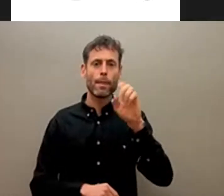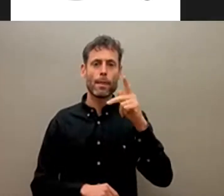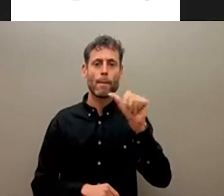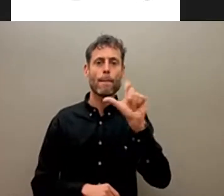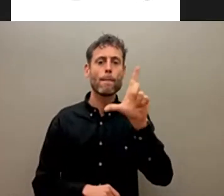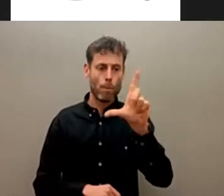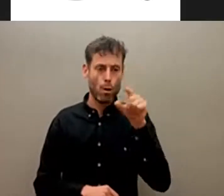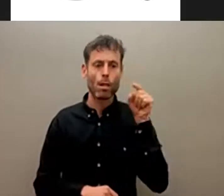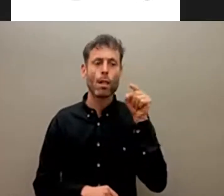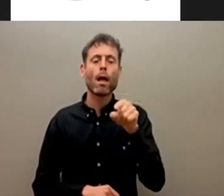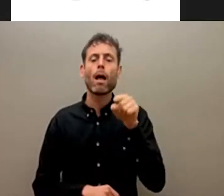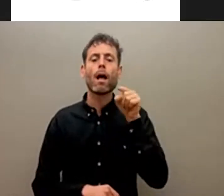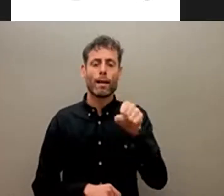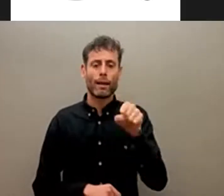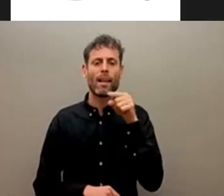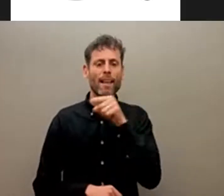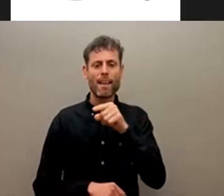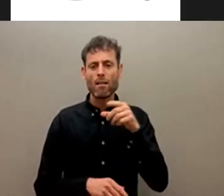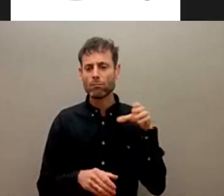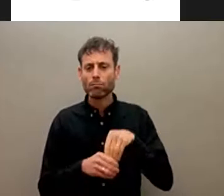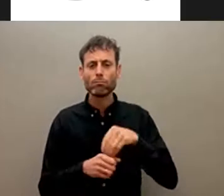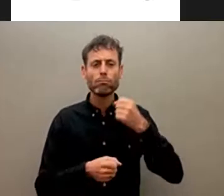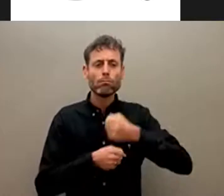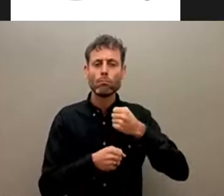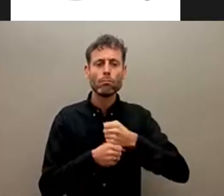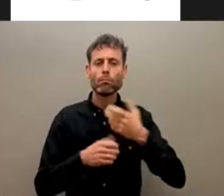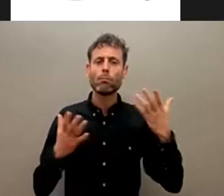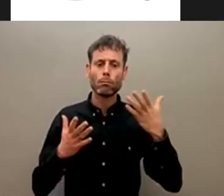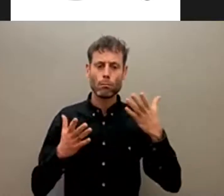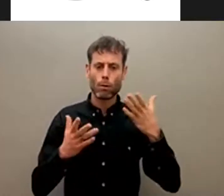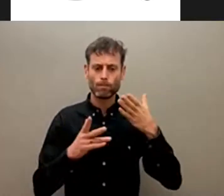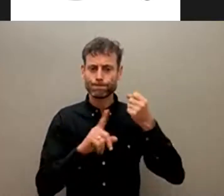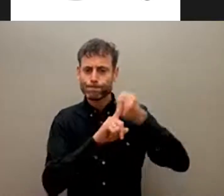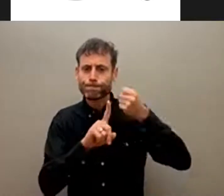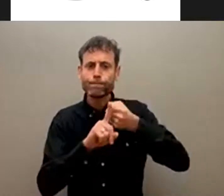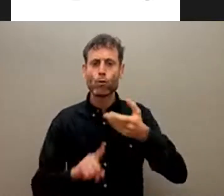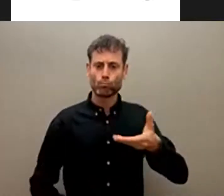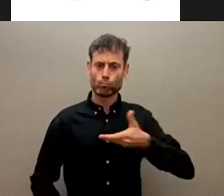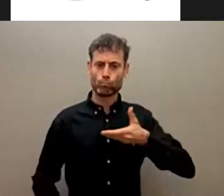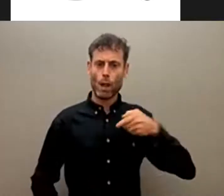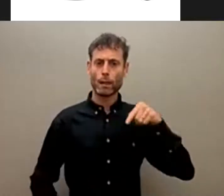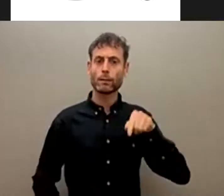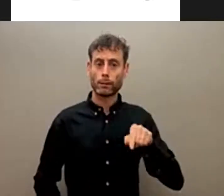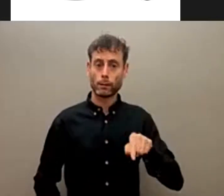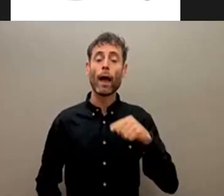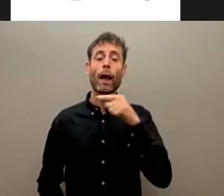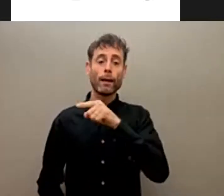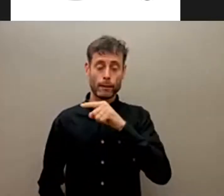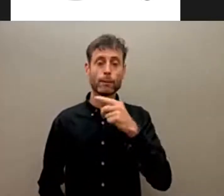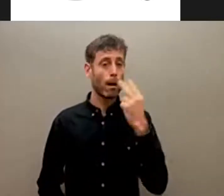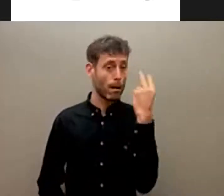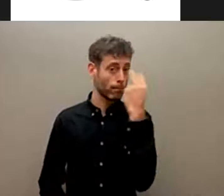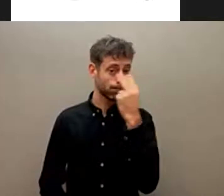Barendra is a rights activist with a visual impairment living in Nepal, and he was engaged in